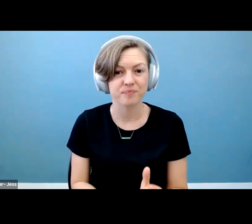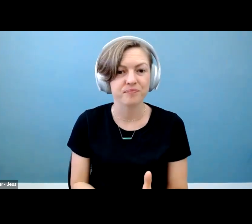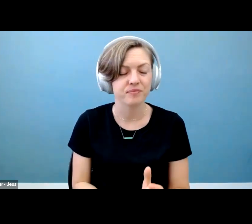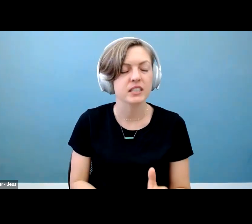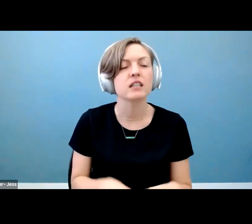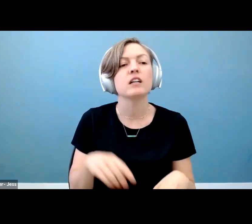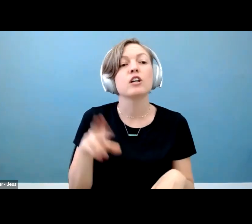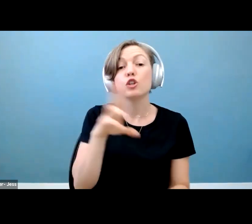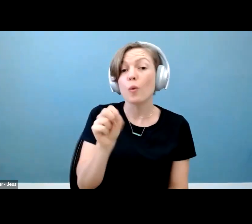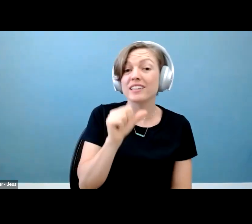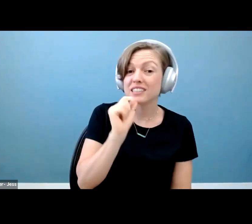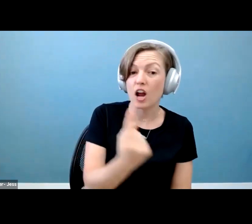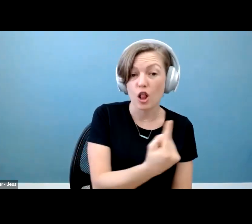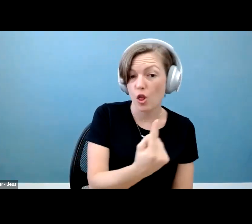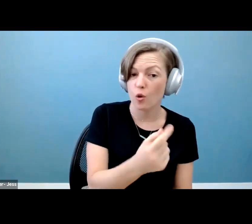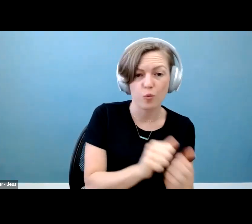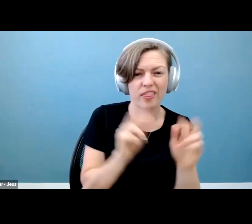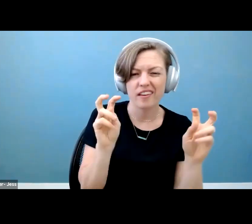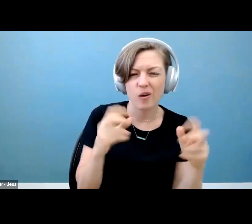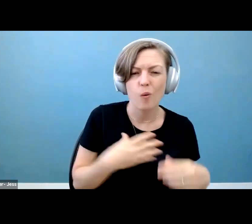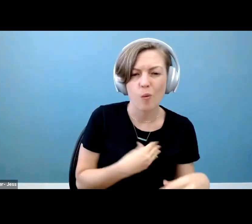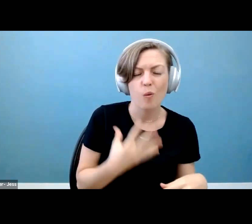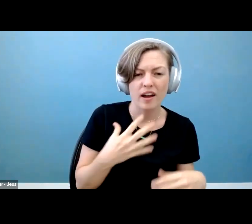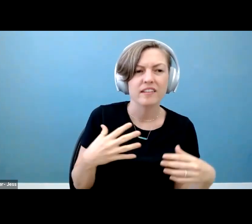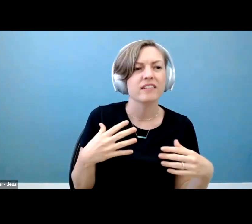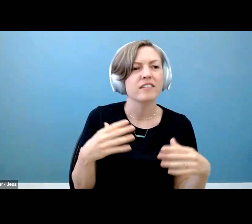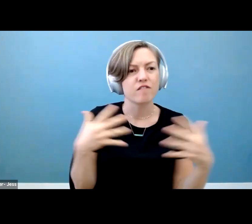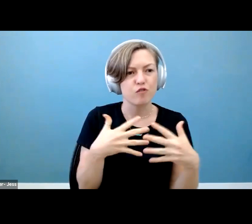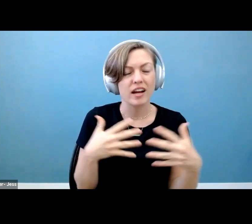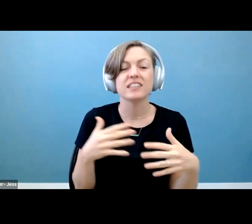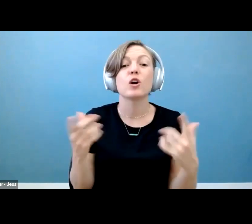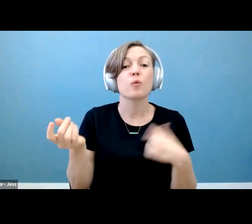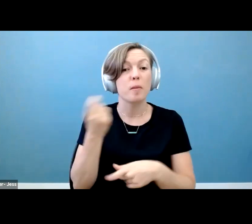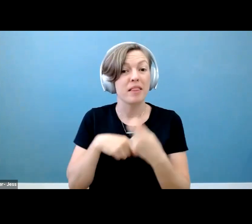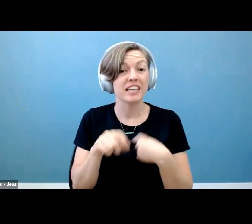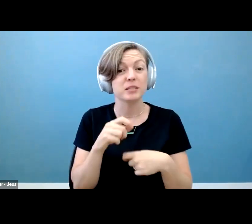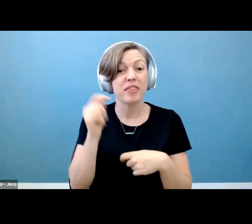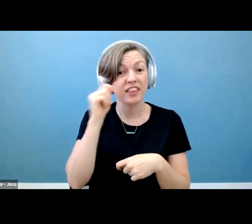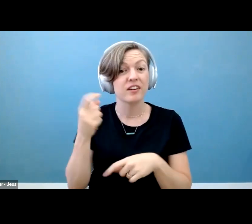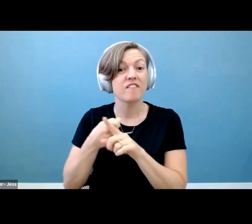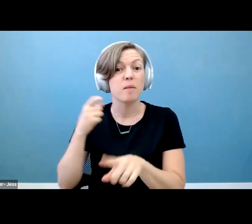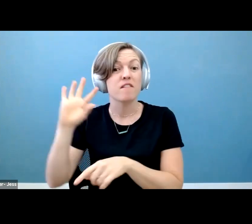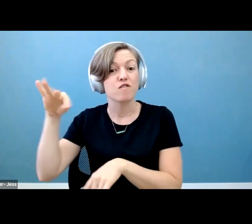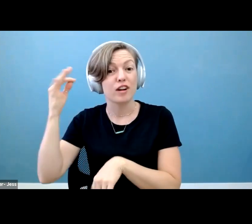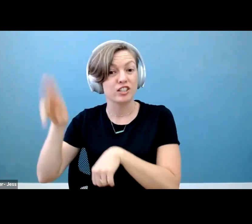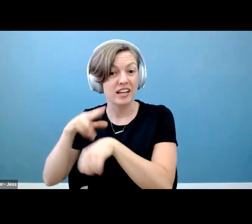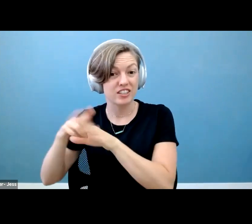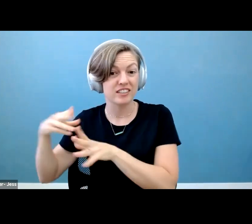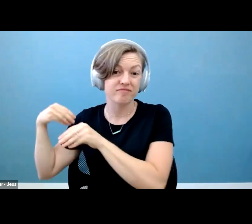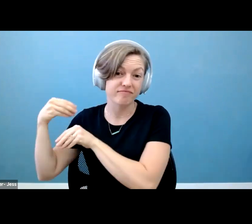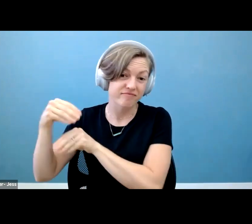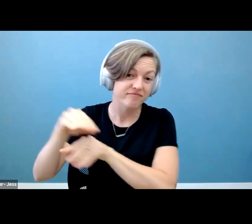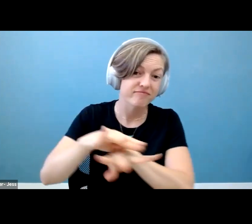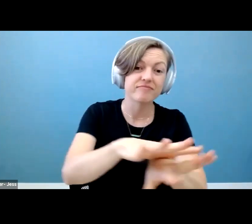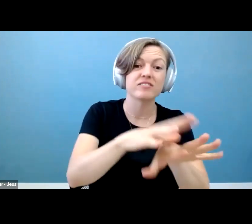US is not alone in this white fright. The Great Replacement theory is from a French nationalist, and it has resonated through fascist, white